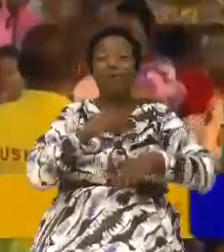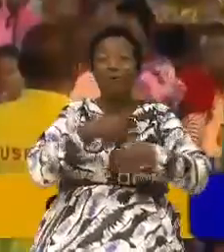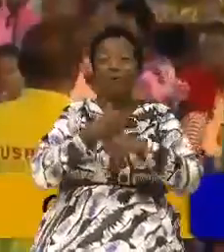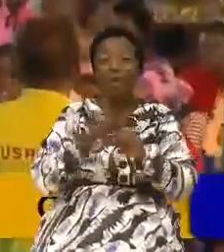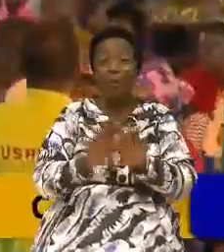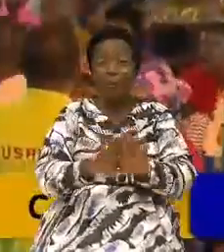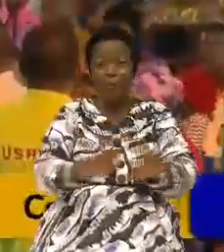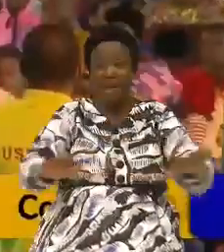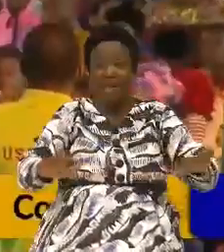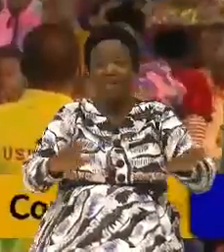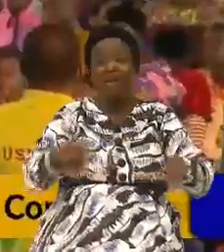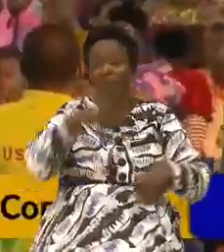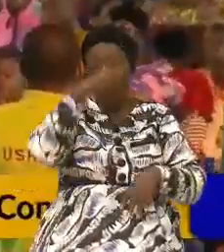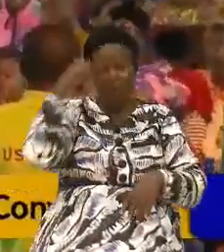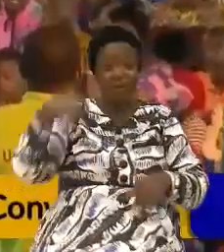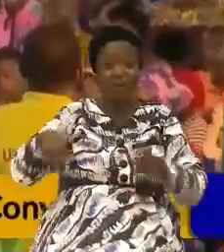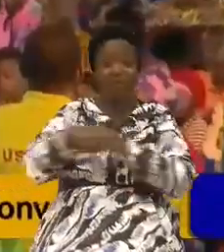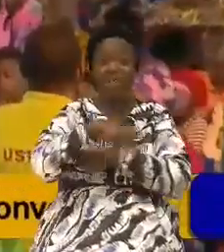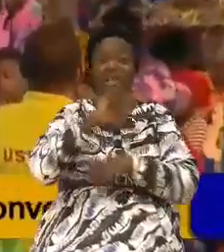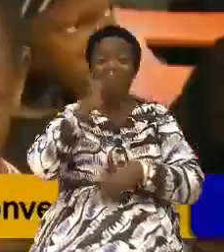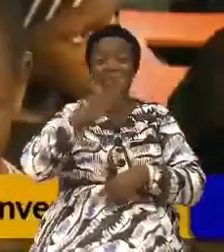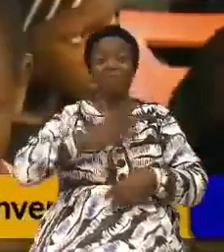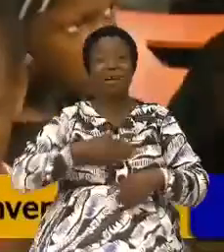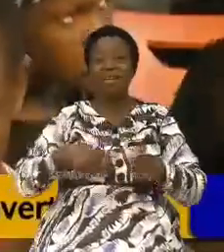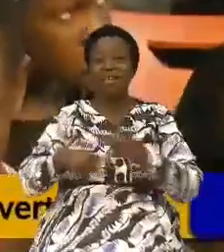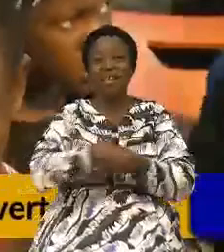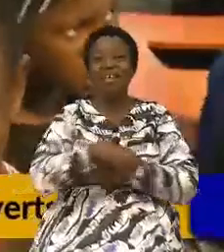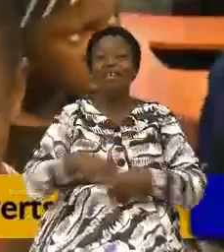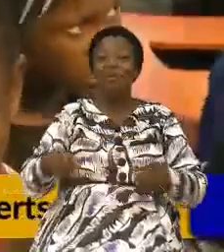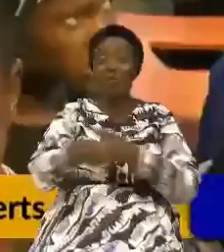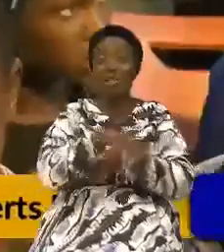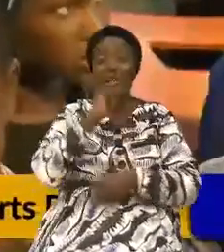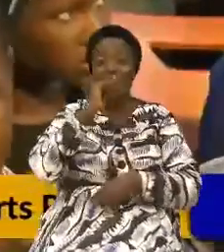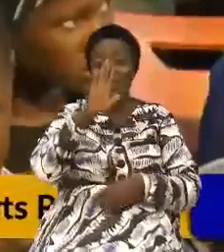day. Today is your day.